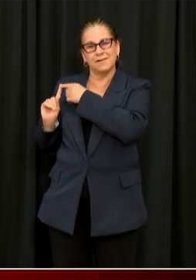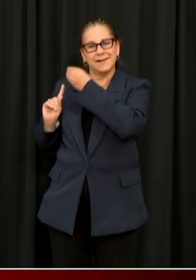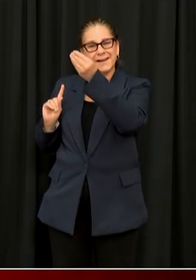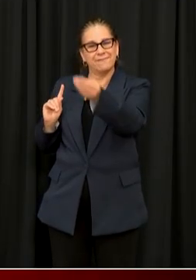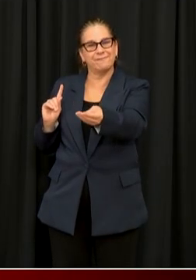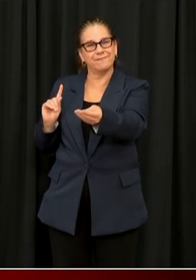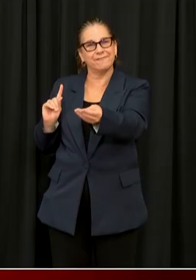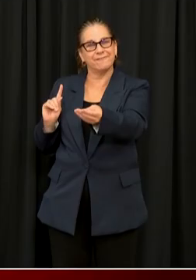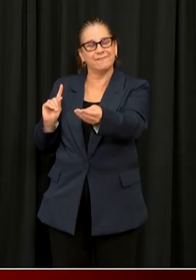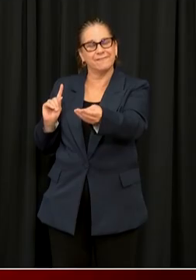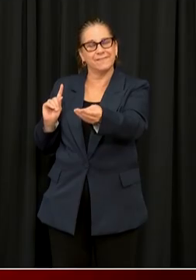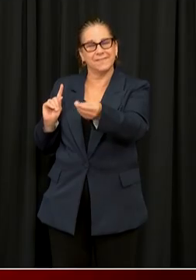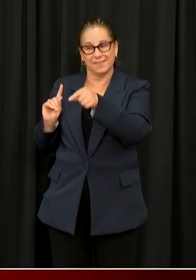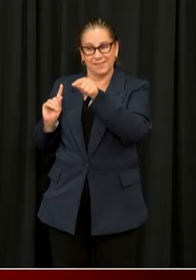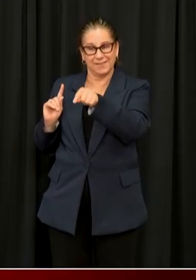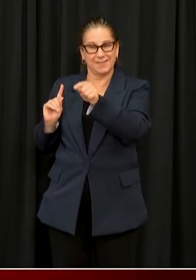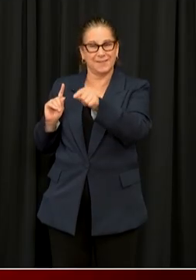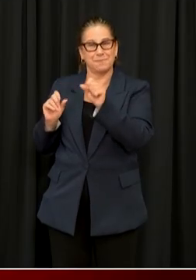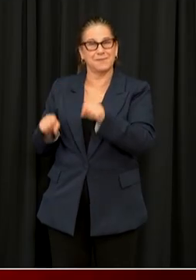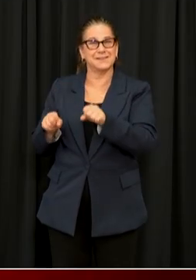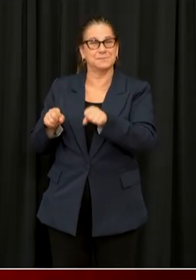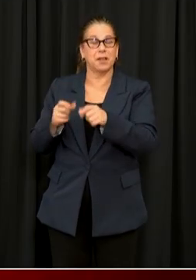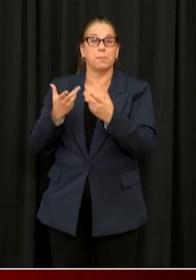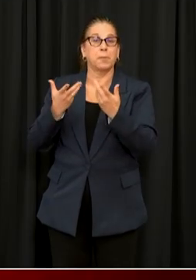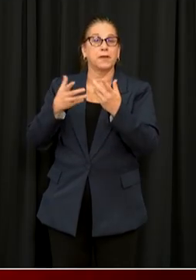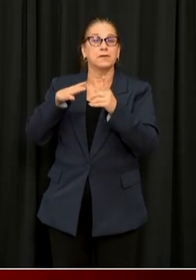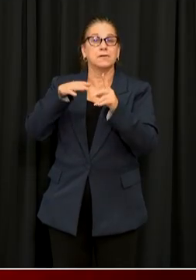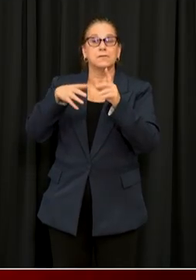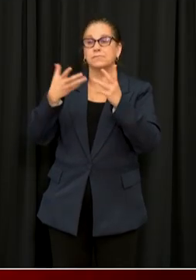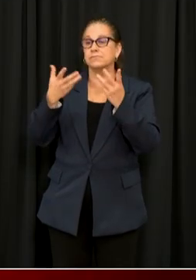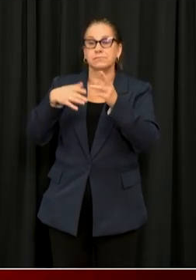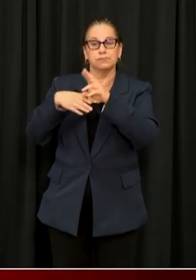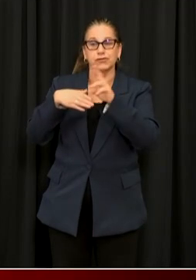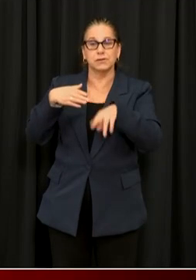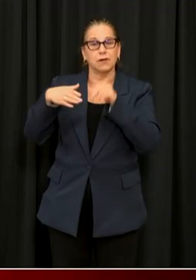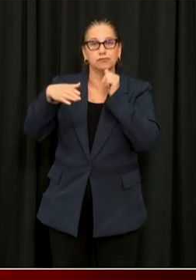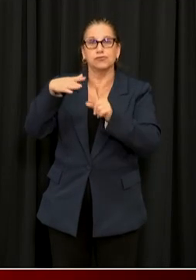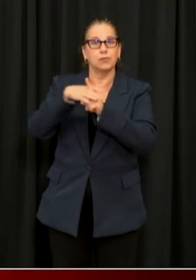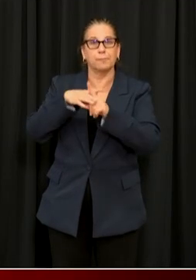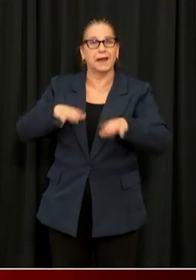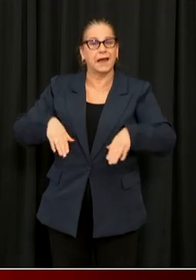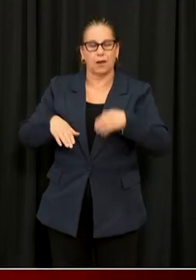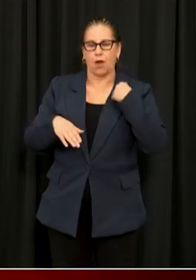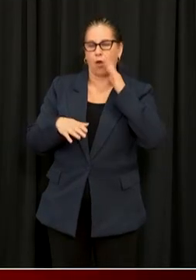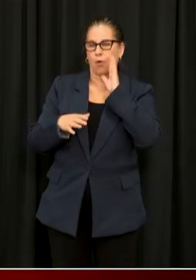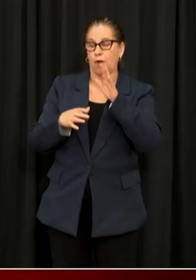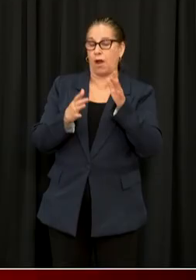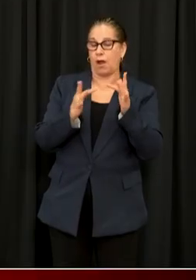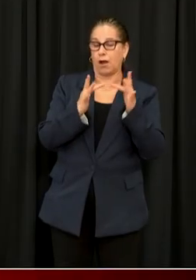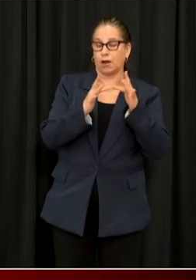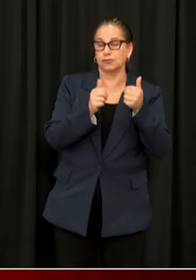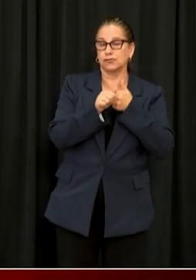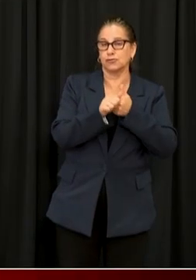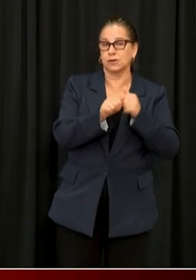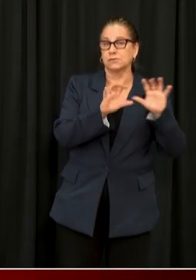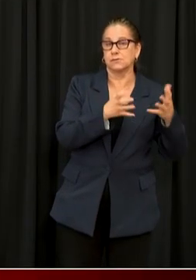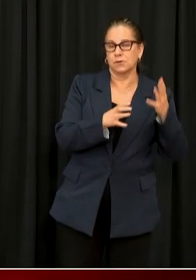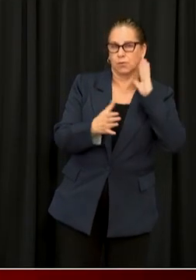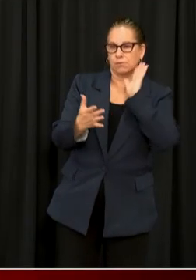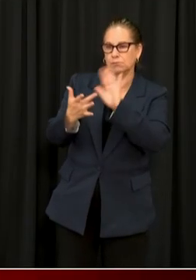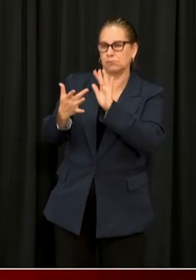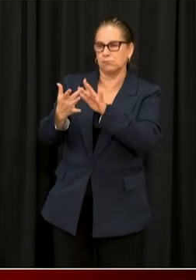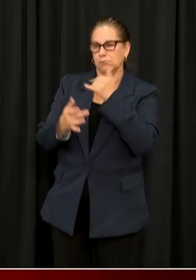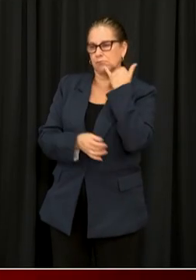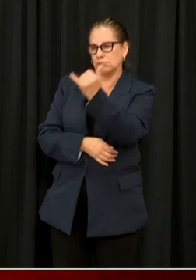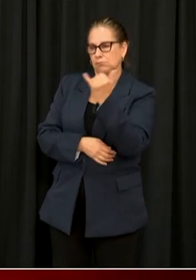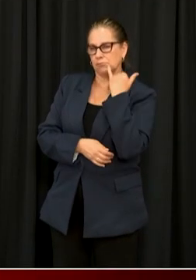well. This is a schematic that we have drawn that articulates what the case interview